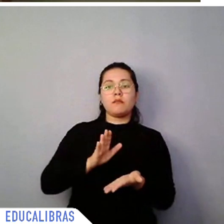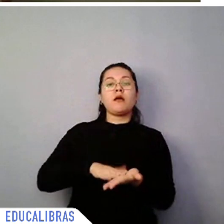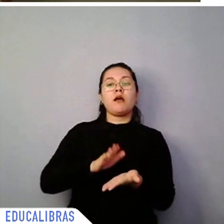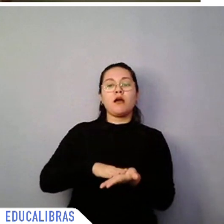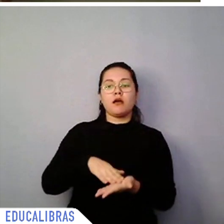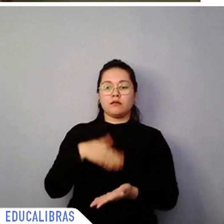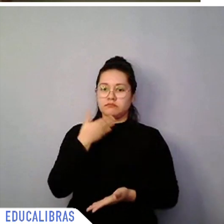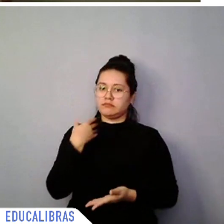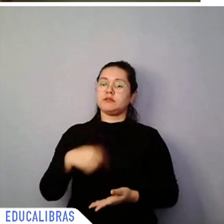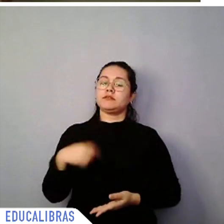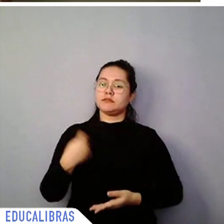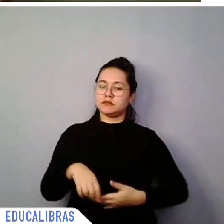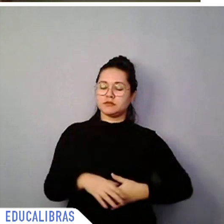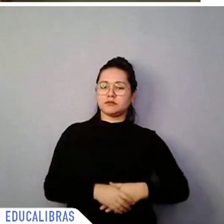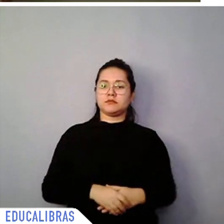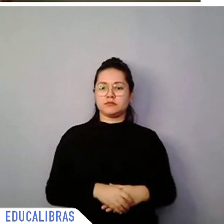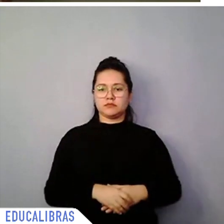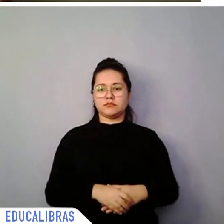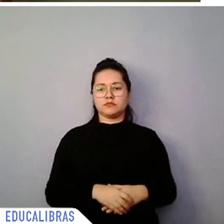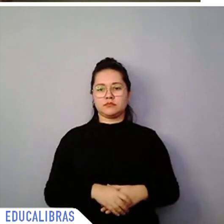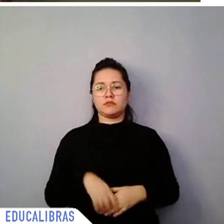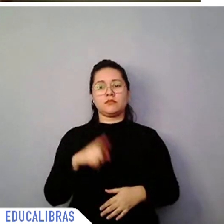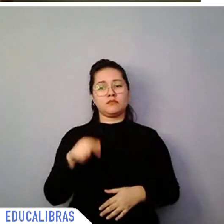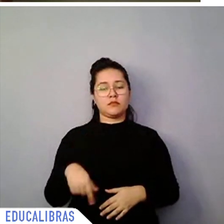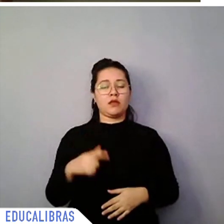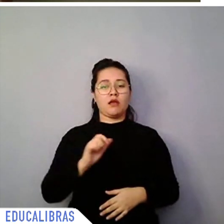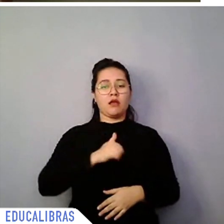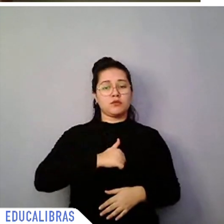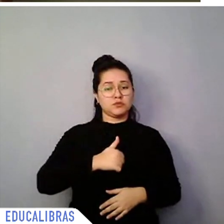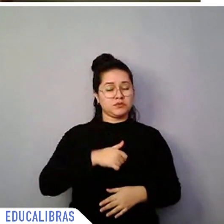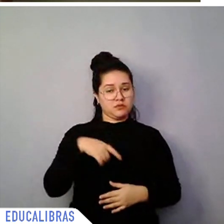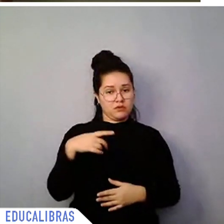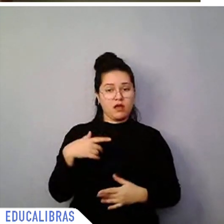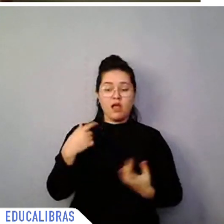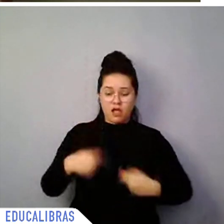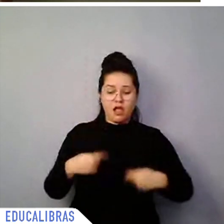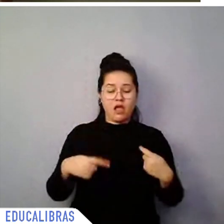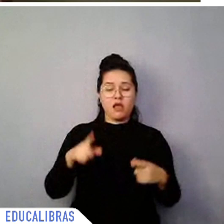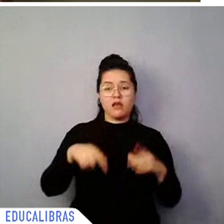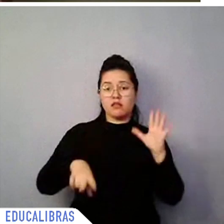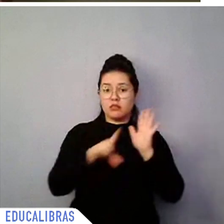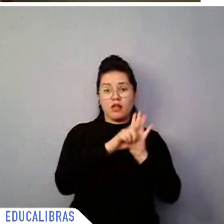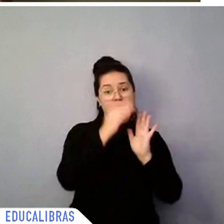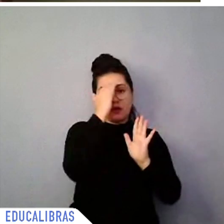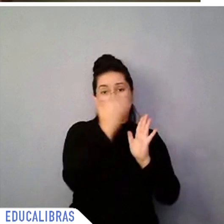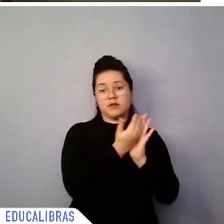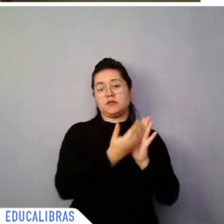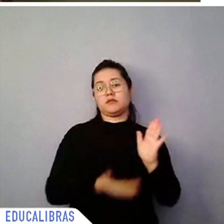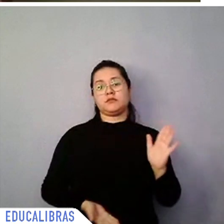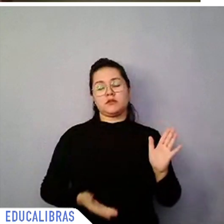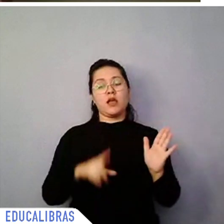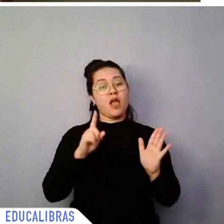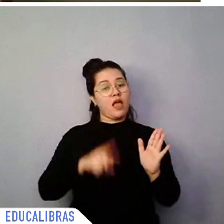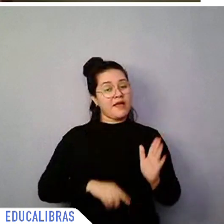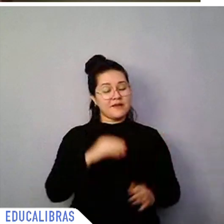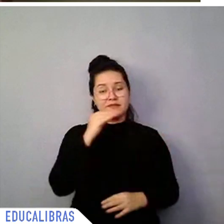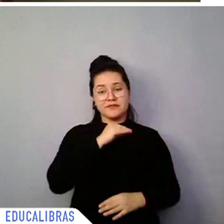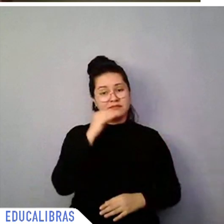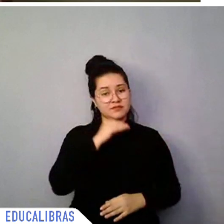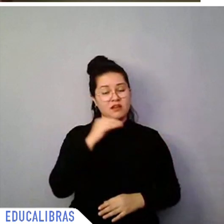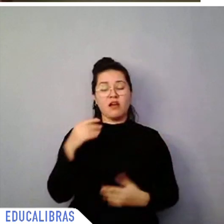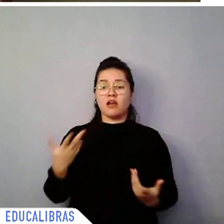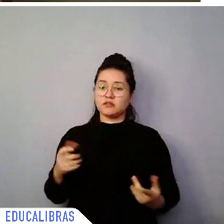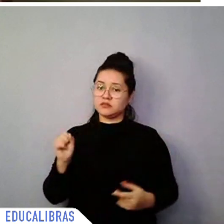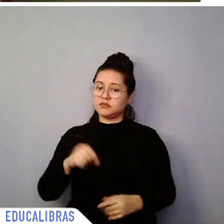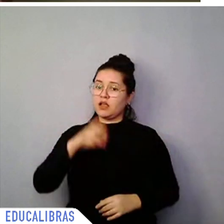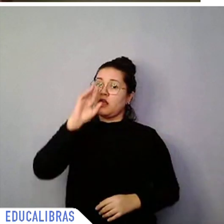inspection situation are not used or they should work when you have a president